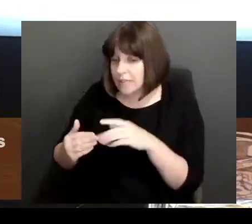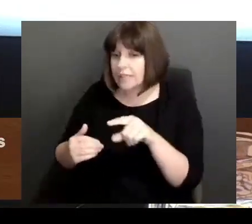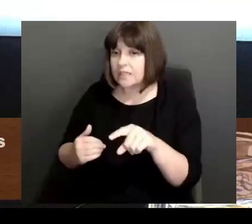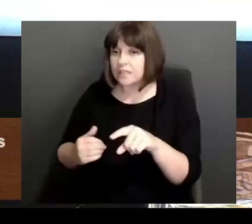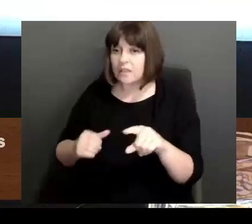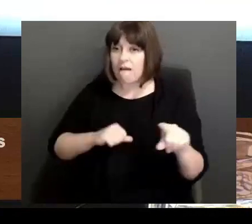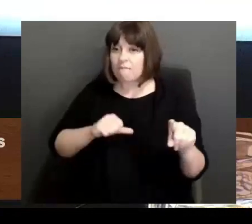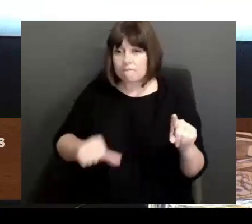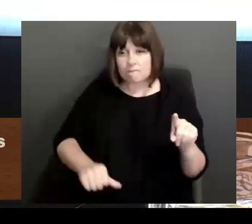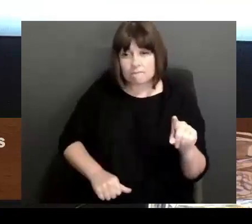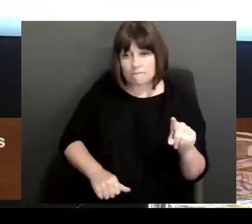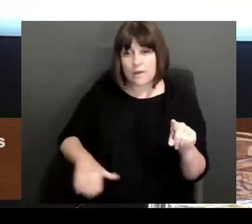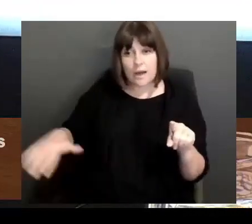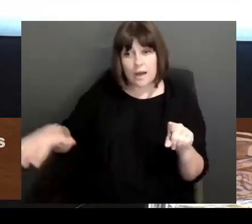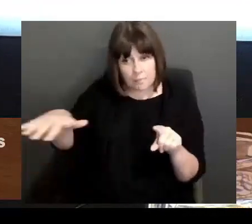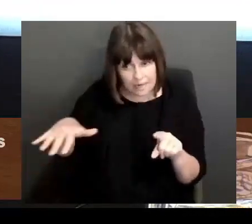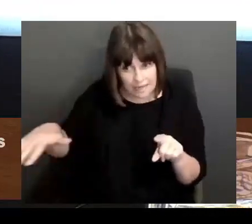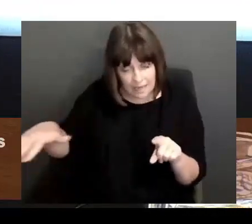those